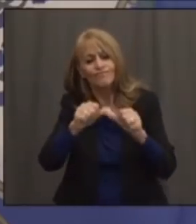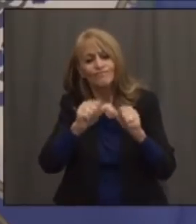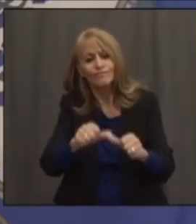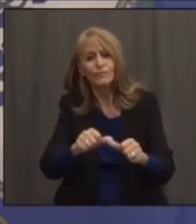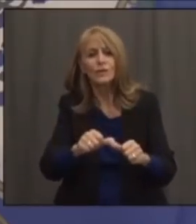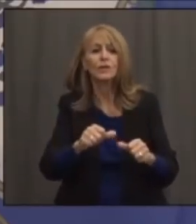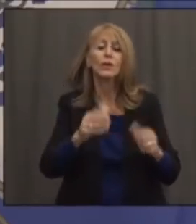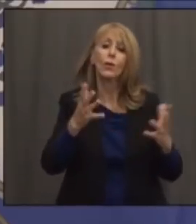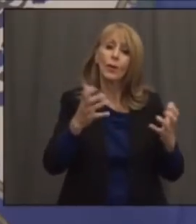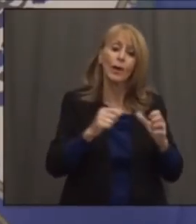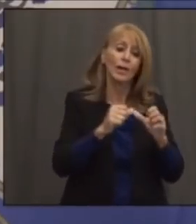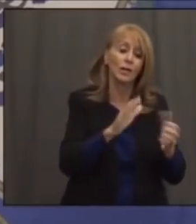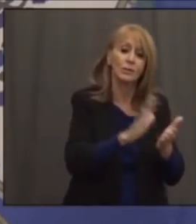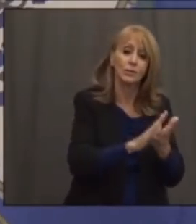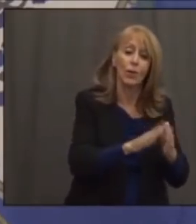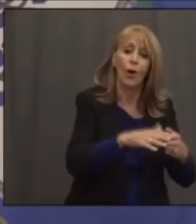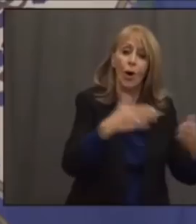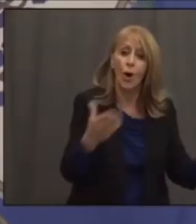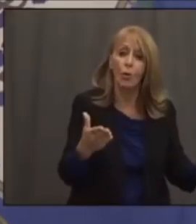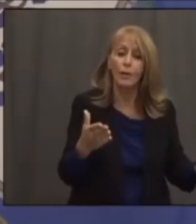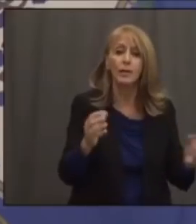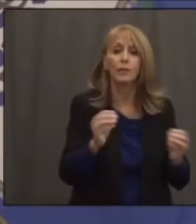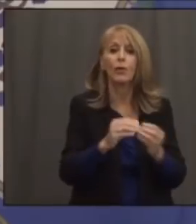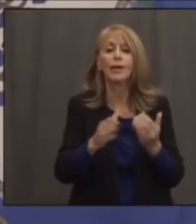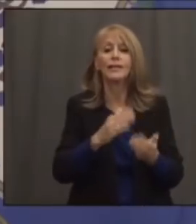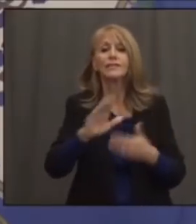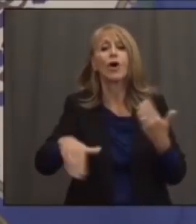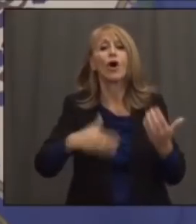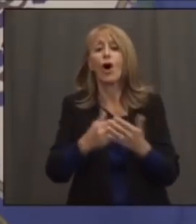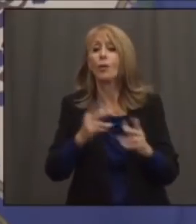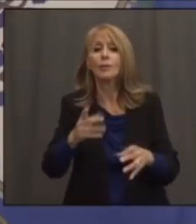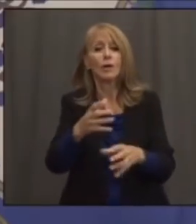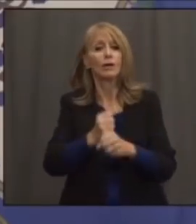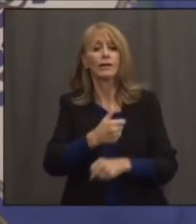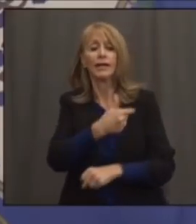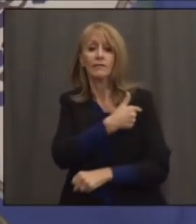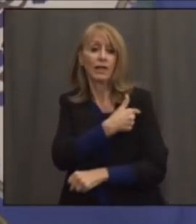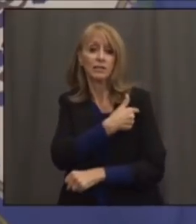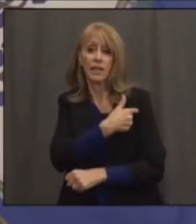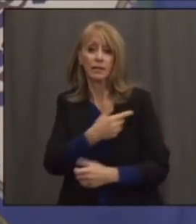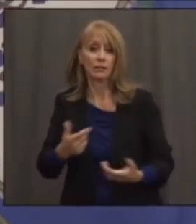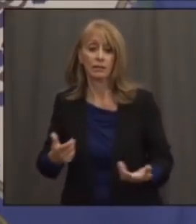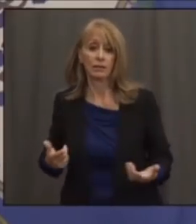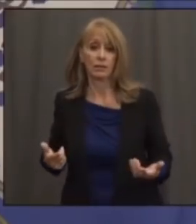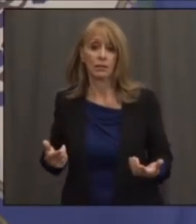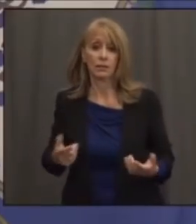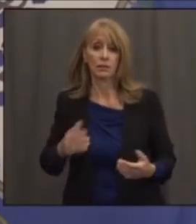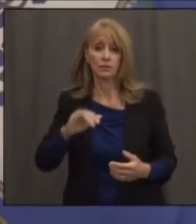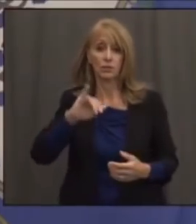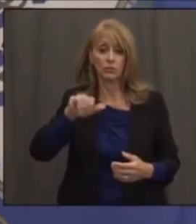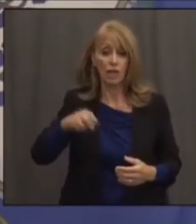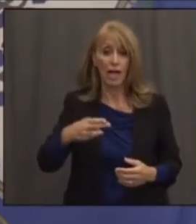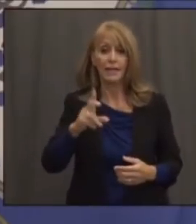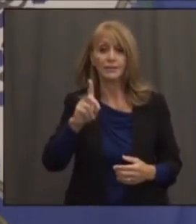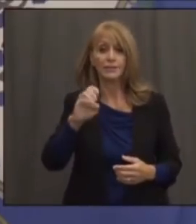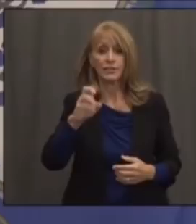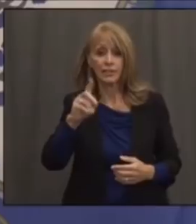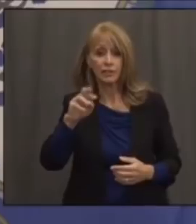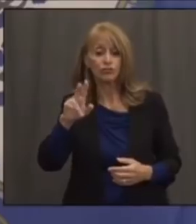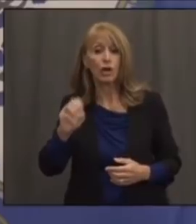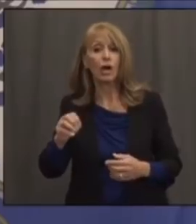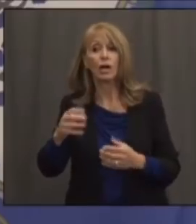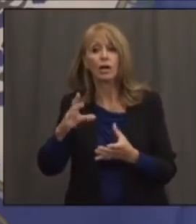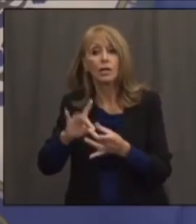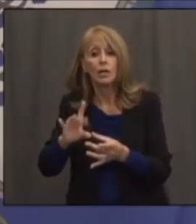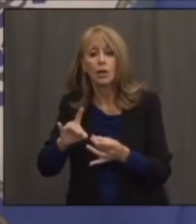want to get open. A lot easier to do that if everybody is vaccinated. So, Josh and Deirdre talk about the emphasis we're doing,